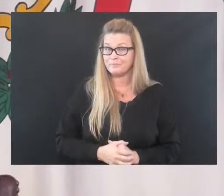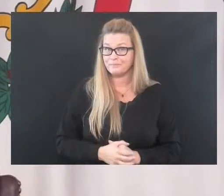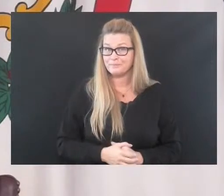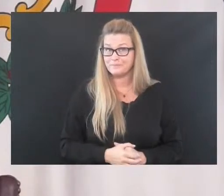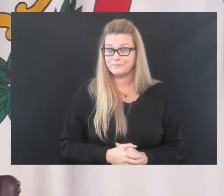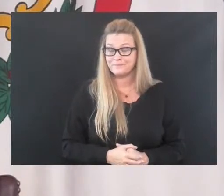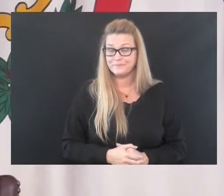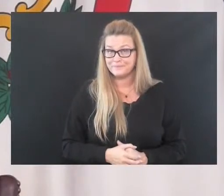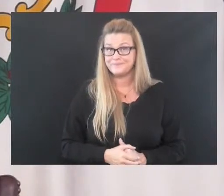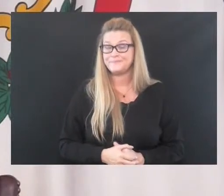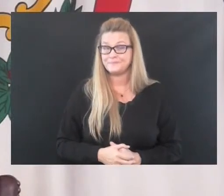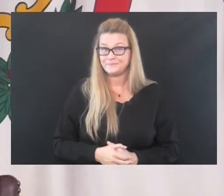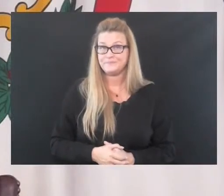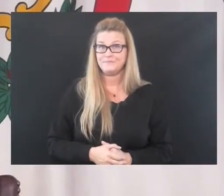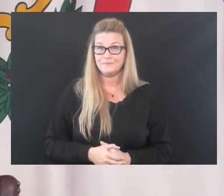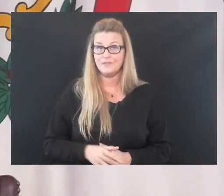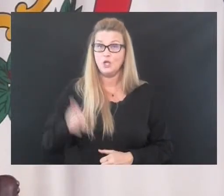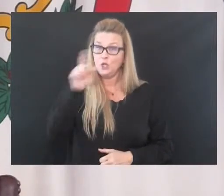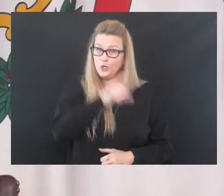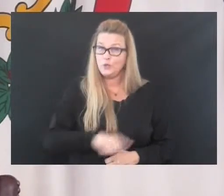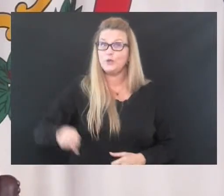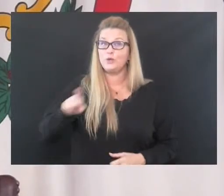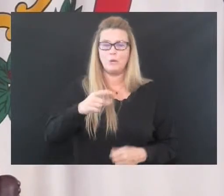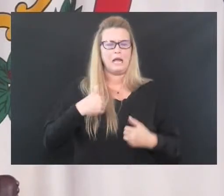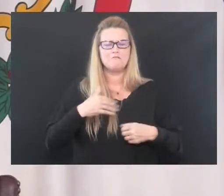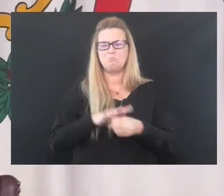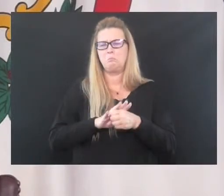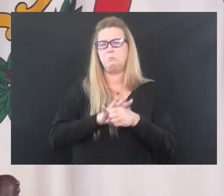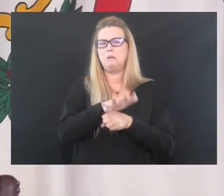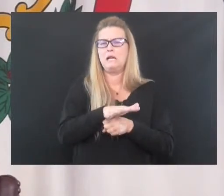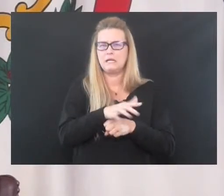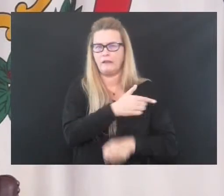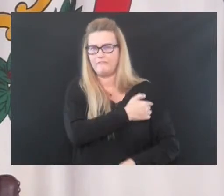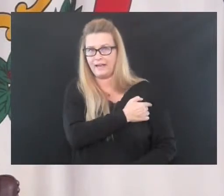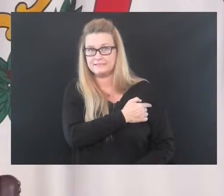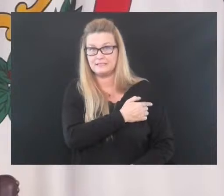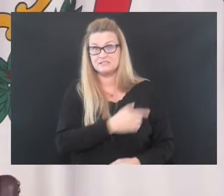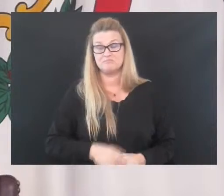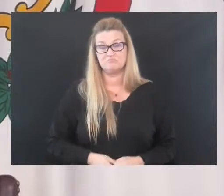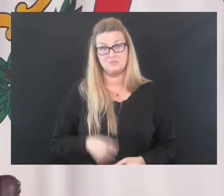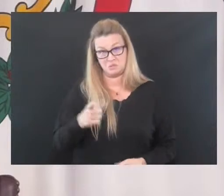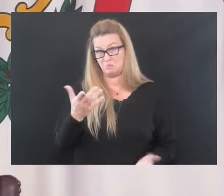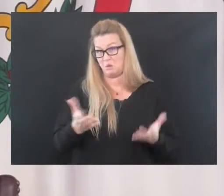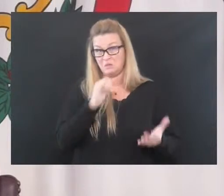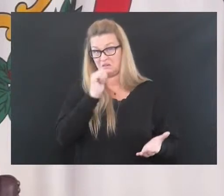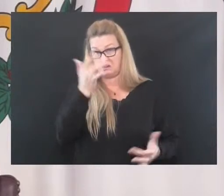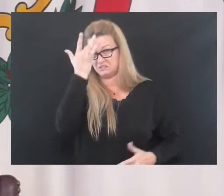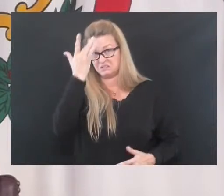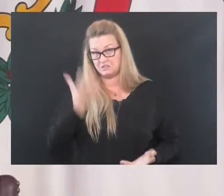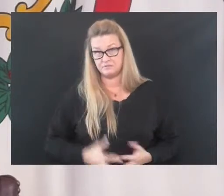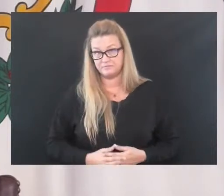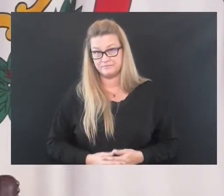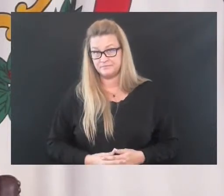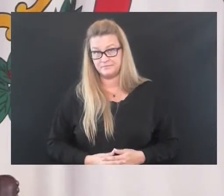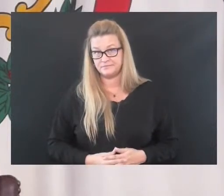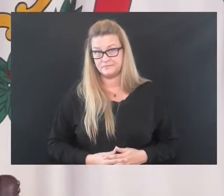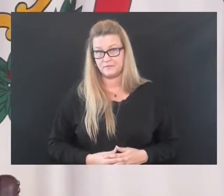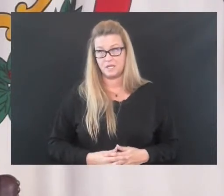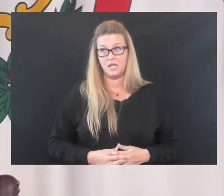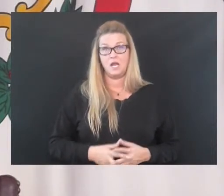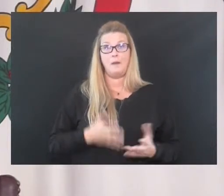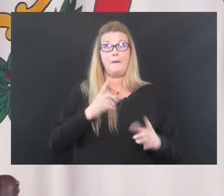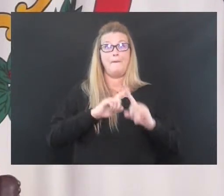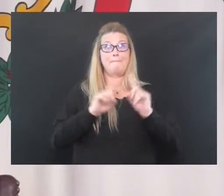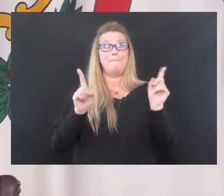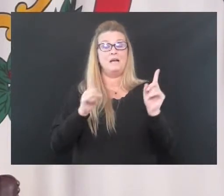out there that you can get this thing, and you may not even get sick, but you may end up with some